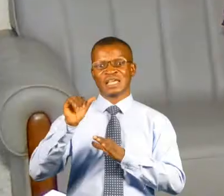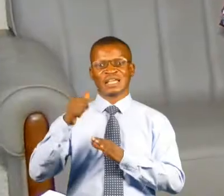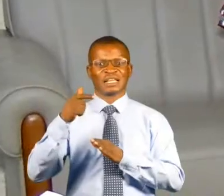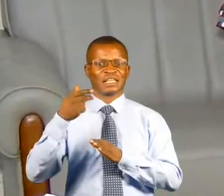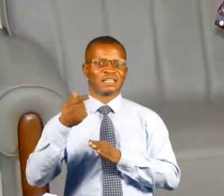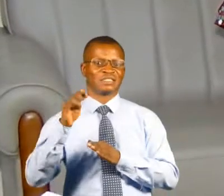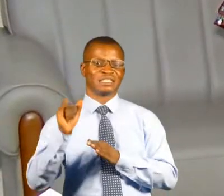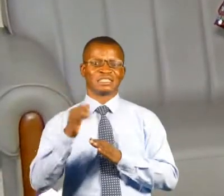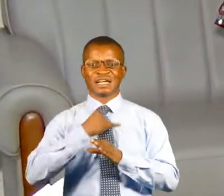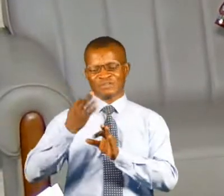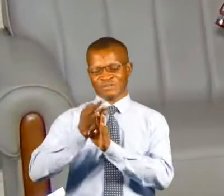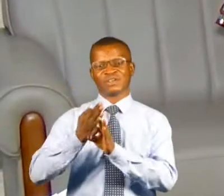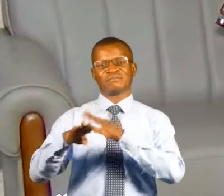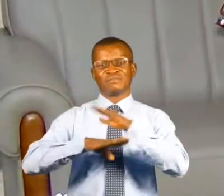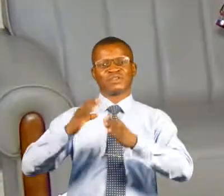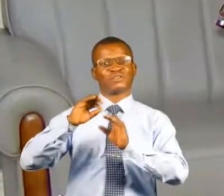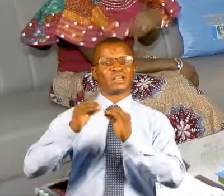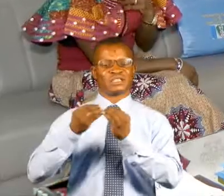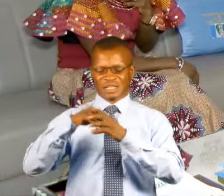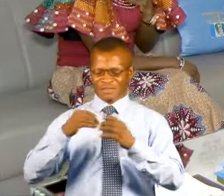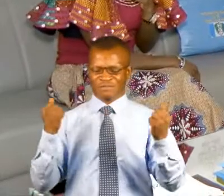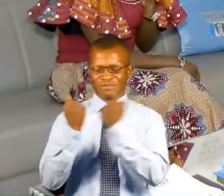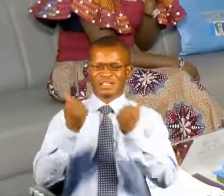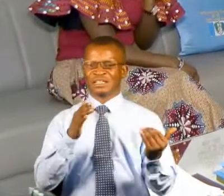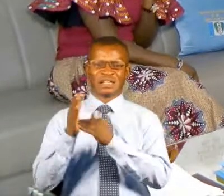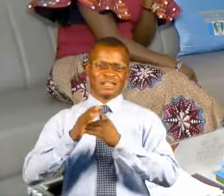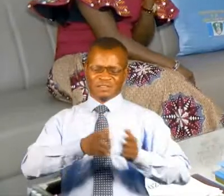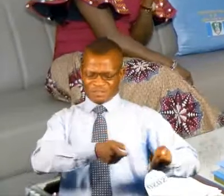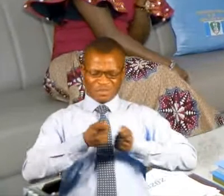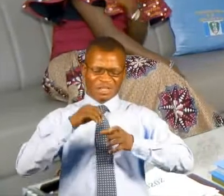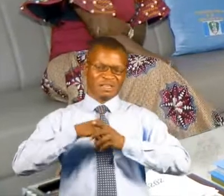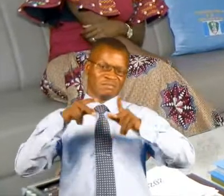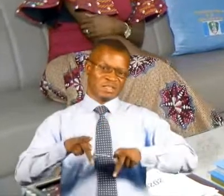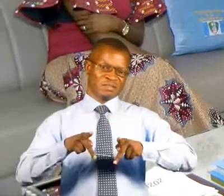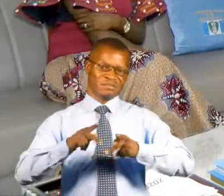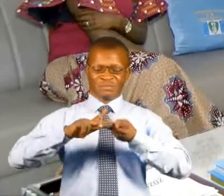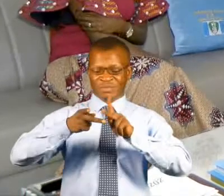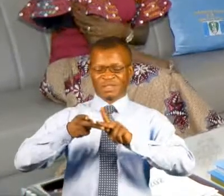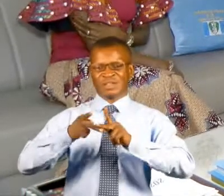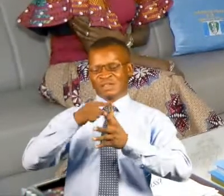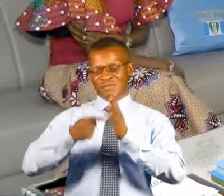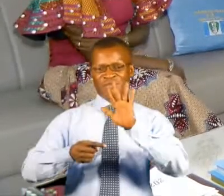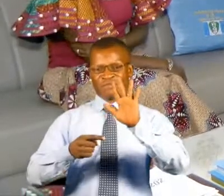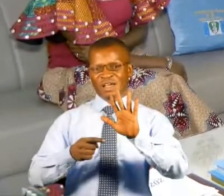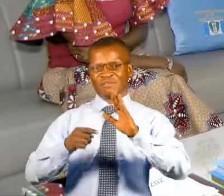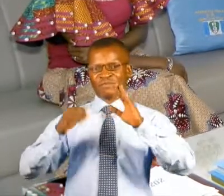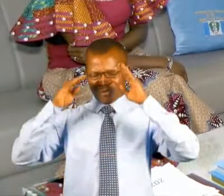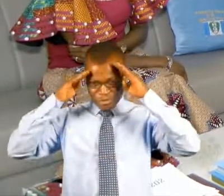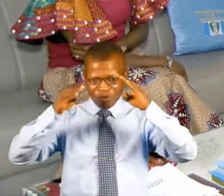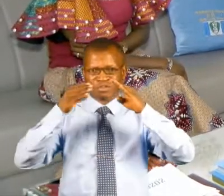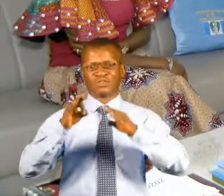the agency and faith-based organizations in the fight against trafficking in persons. Partnership is one of the five